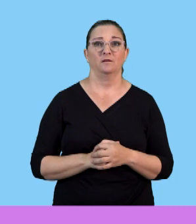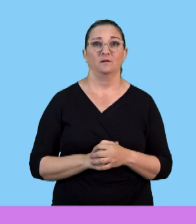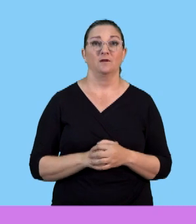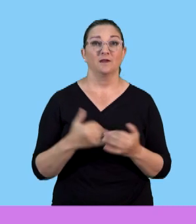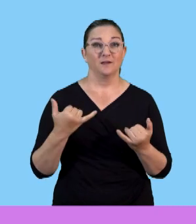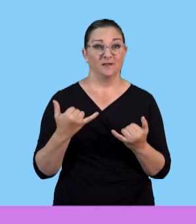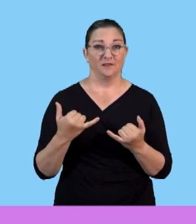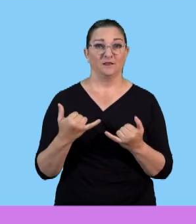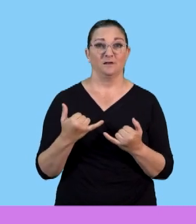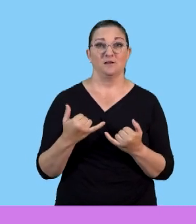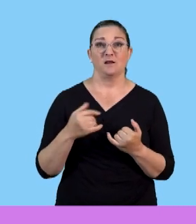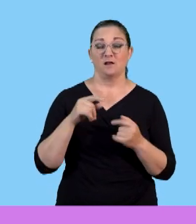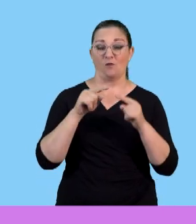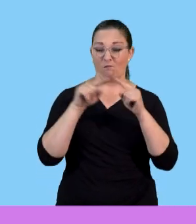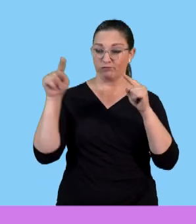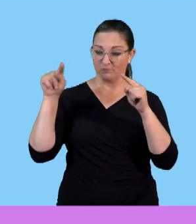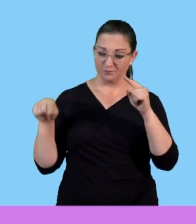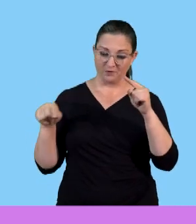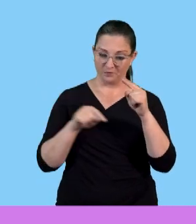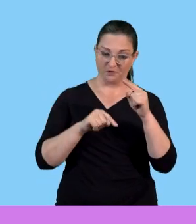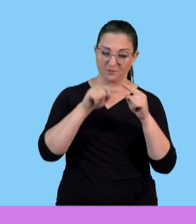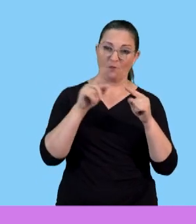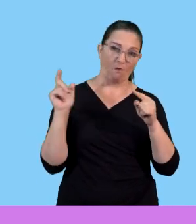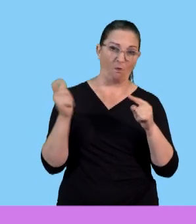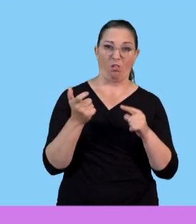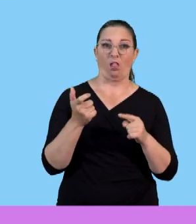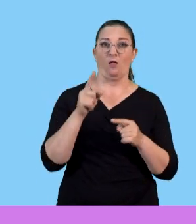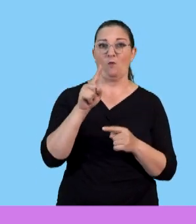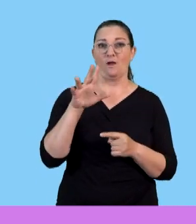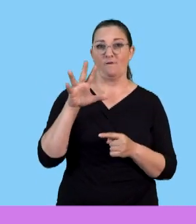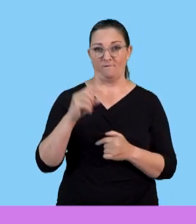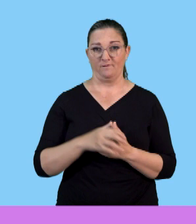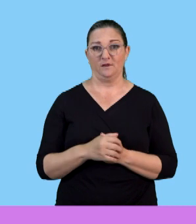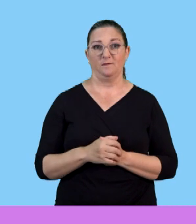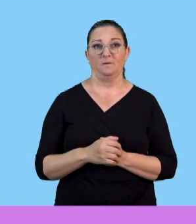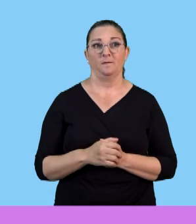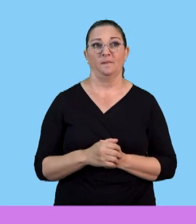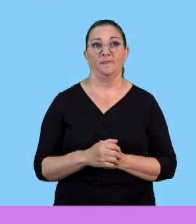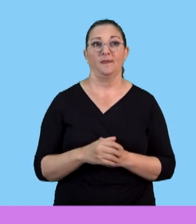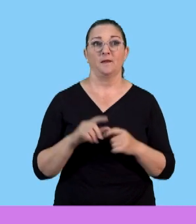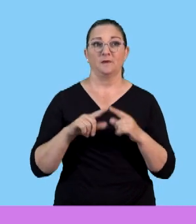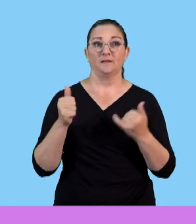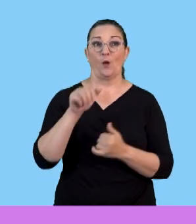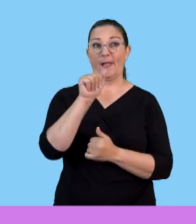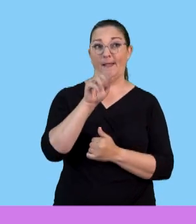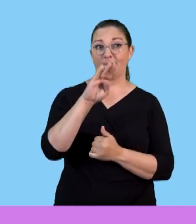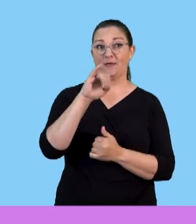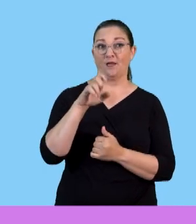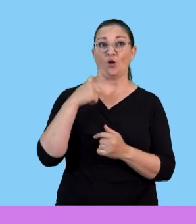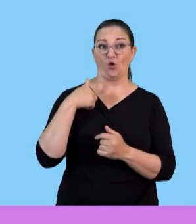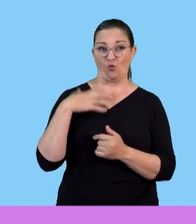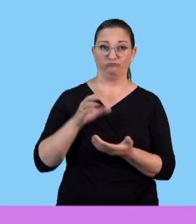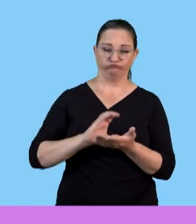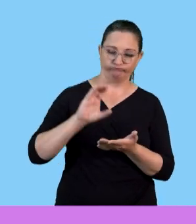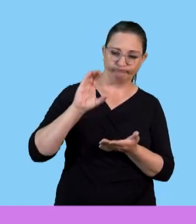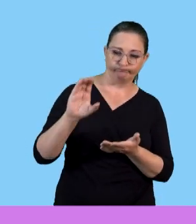4 sides is 150 meters. Now, AB wants to sponsor a fence for his school's soccer